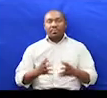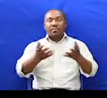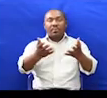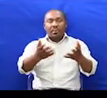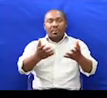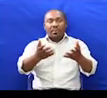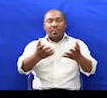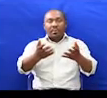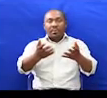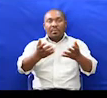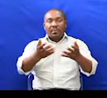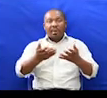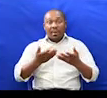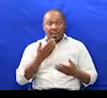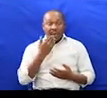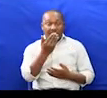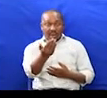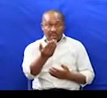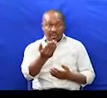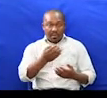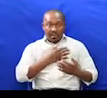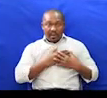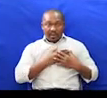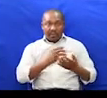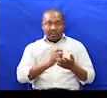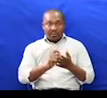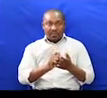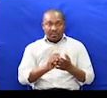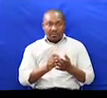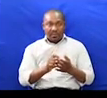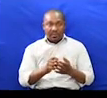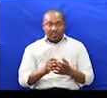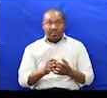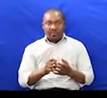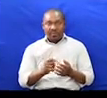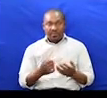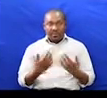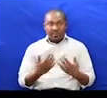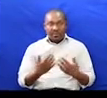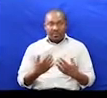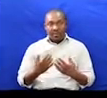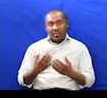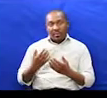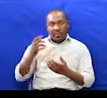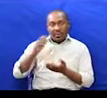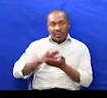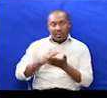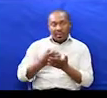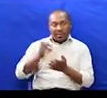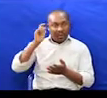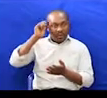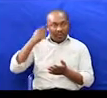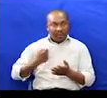Hello, my dear students. My name is Ali Omar Masoudi. I'll be with you in a chemistry subject for Form